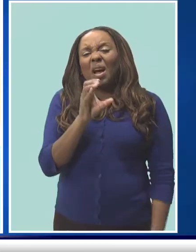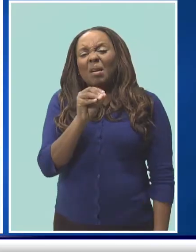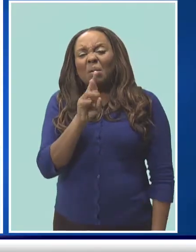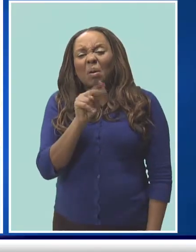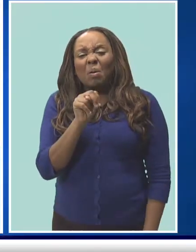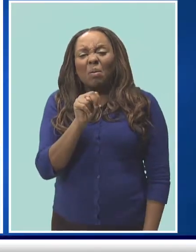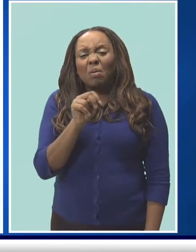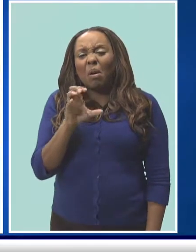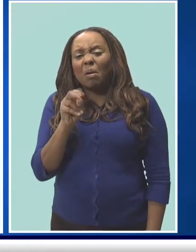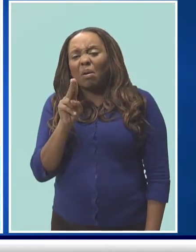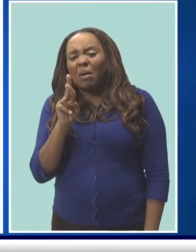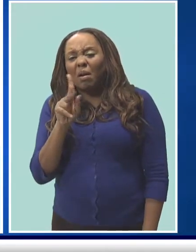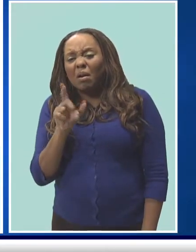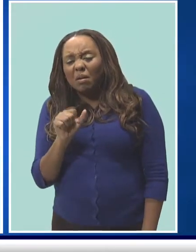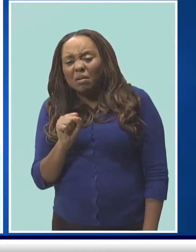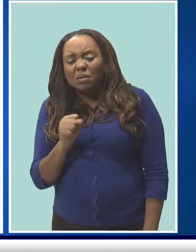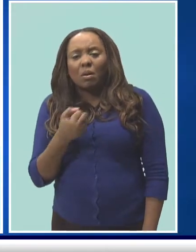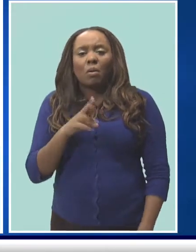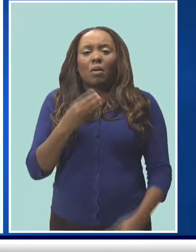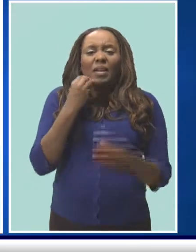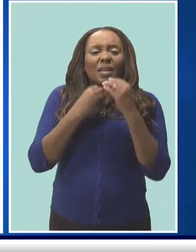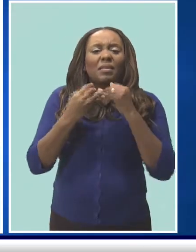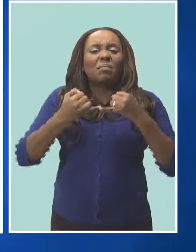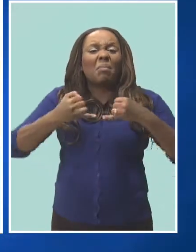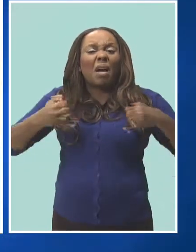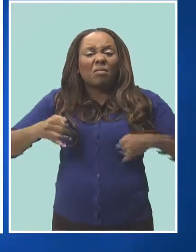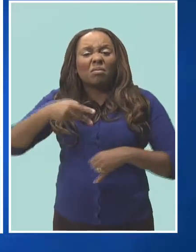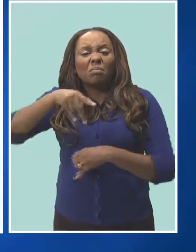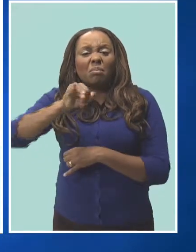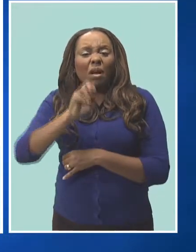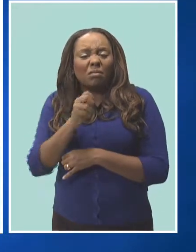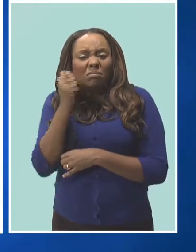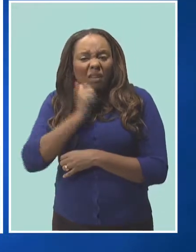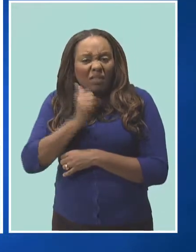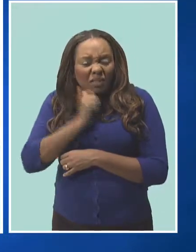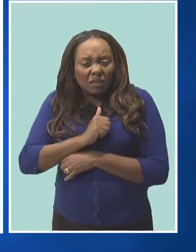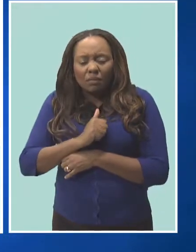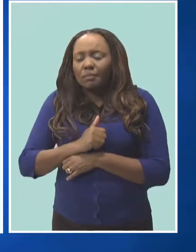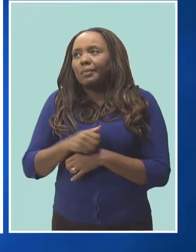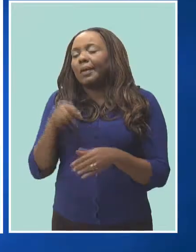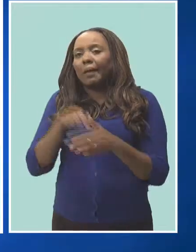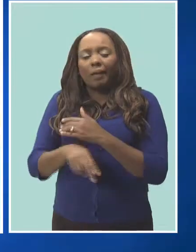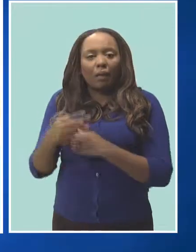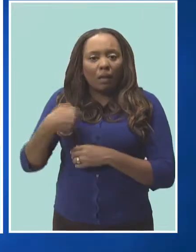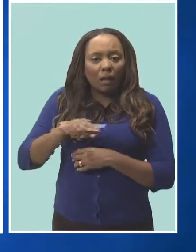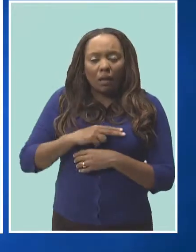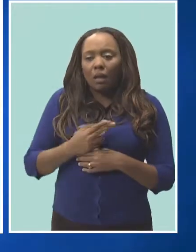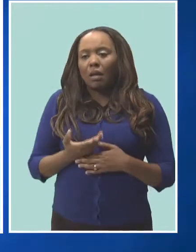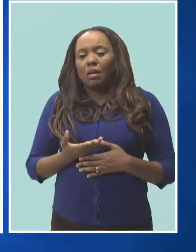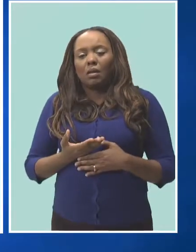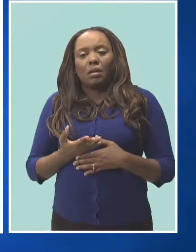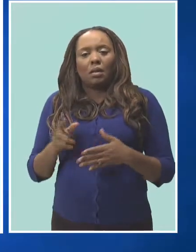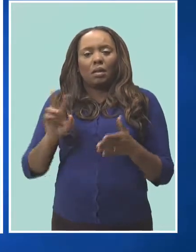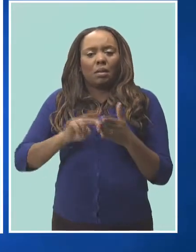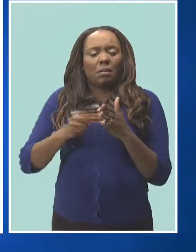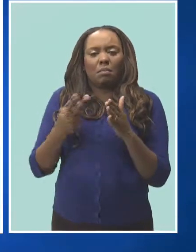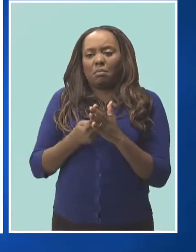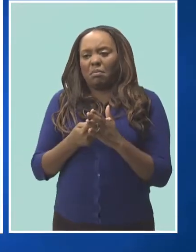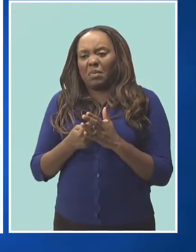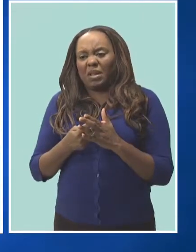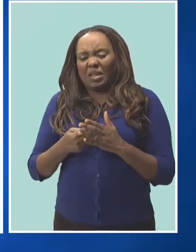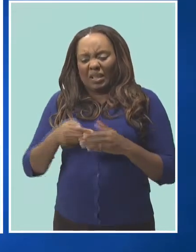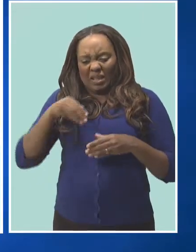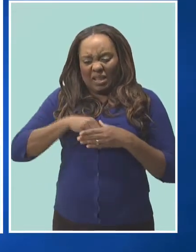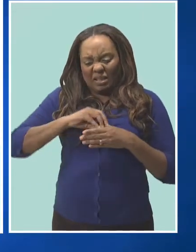eat macaroni pie every day. It is killing us. It is making you more vulnerable to COVID.